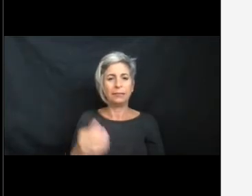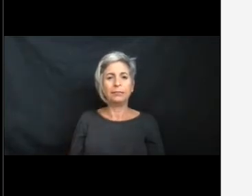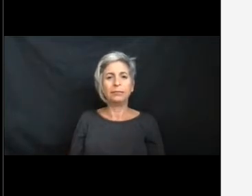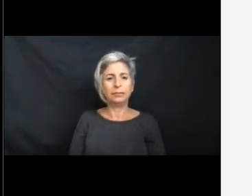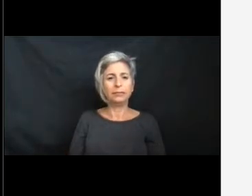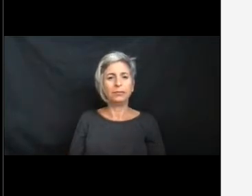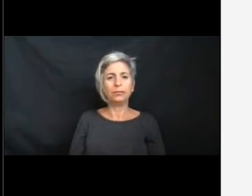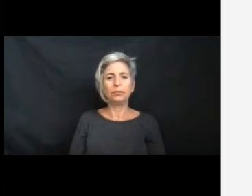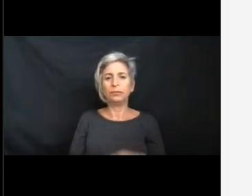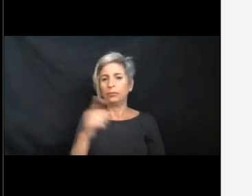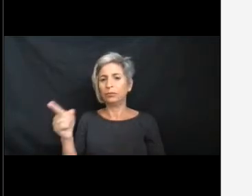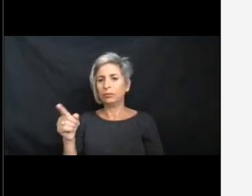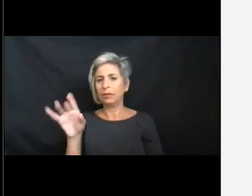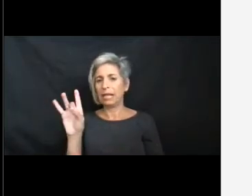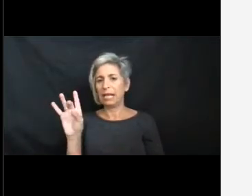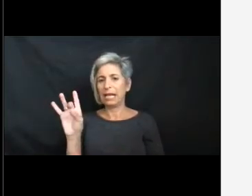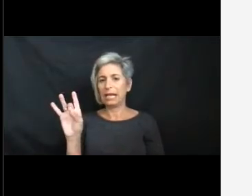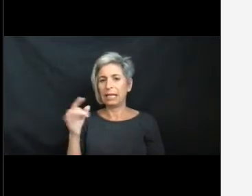We'll do a date here.